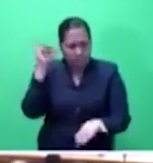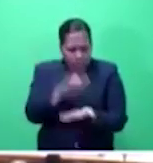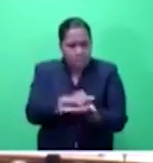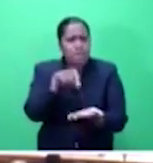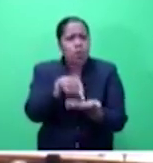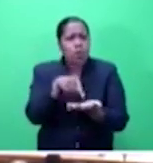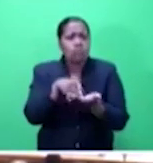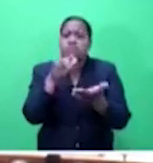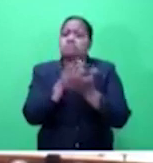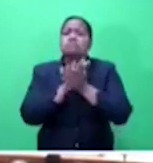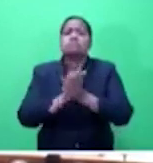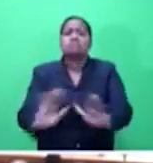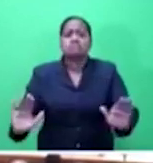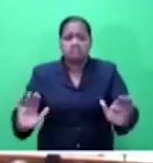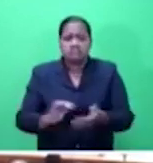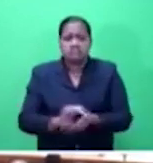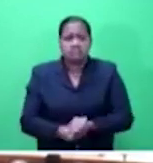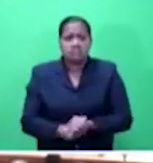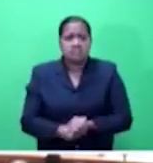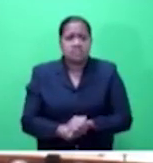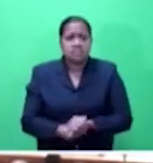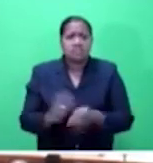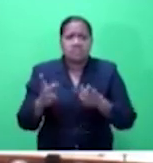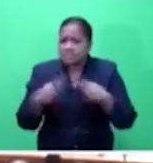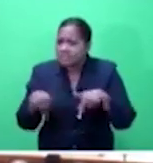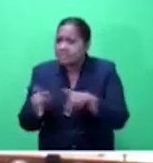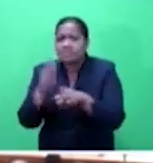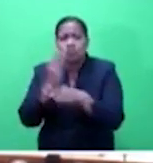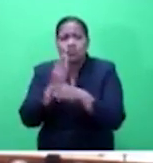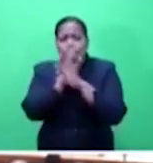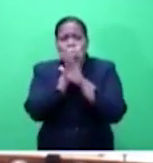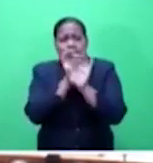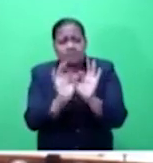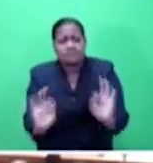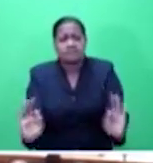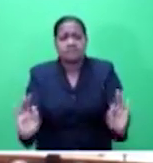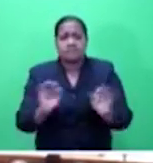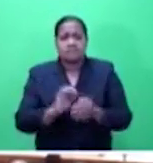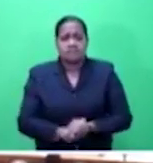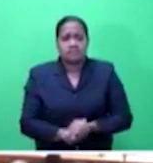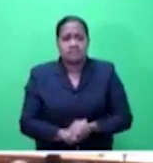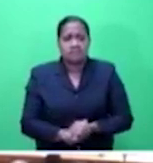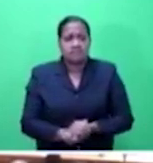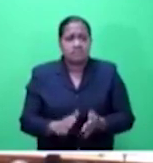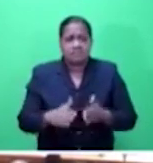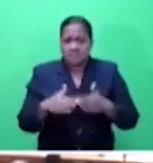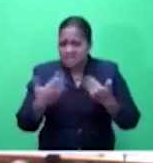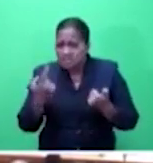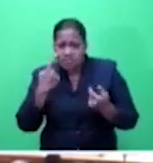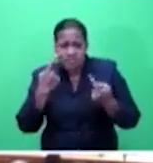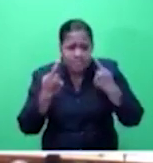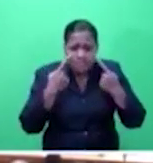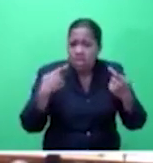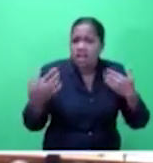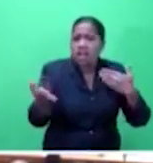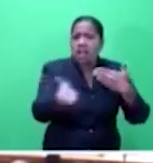humming factory floors are silent. Flows of trade reduced to trickles. Supply chains are unhinged. With